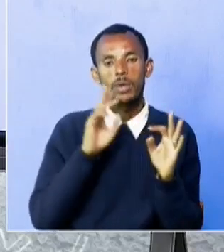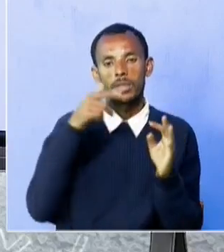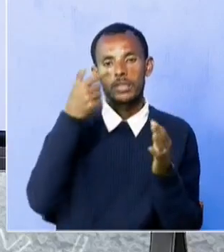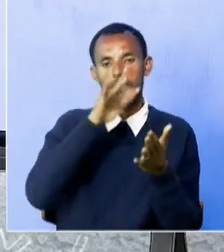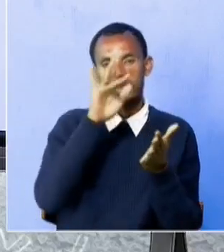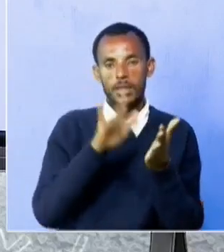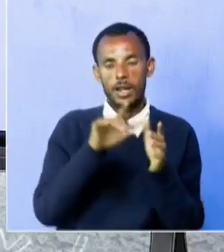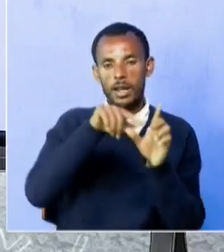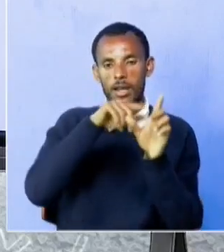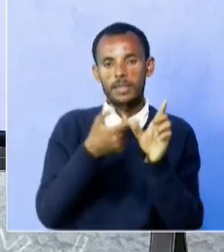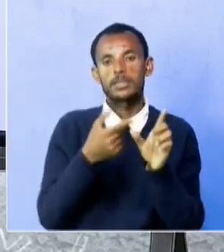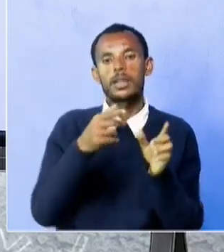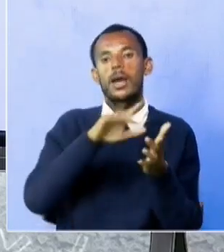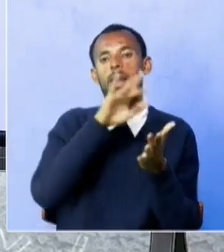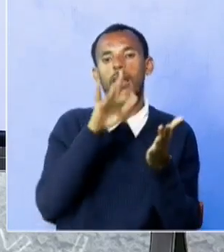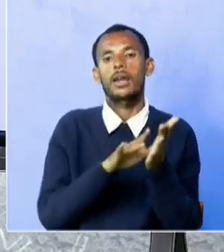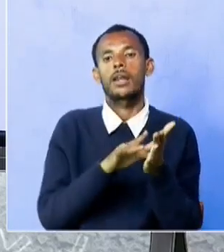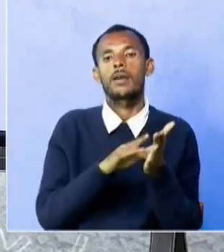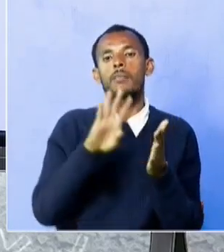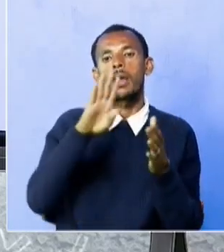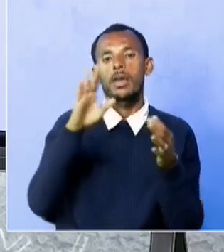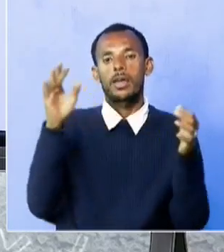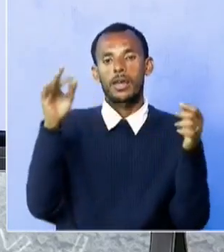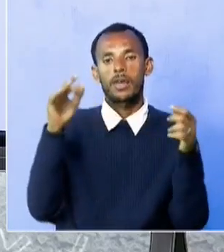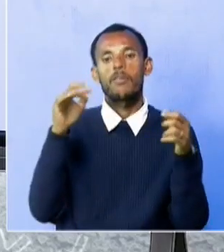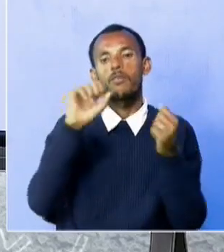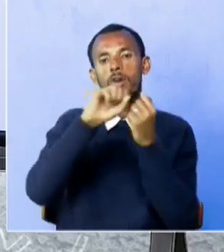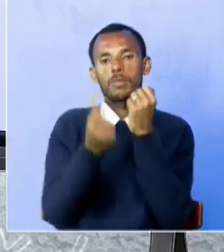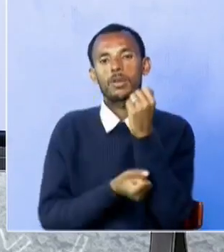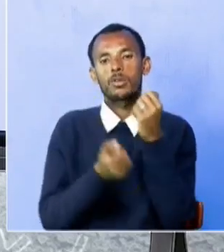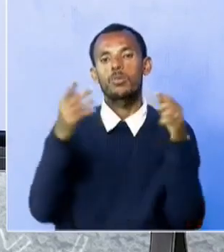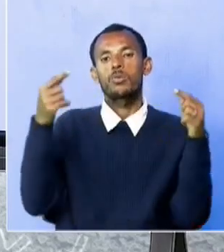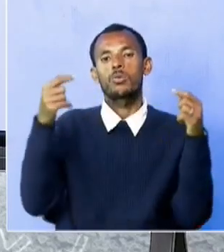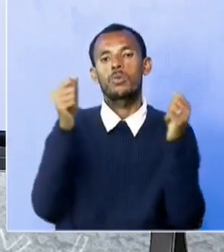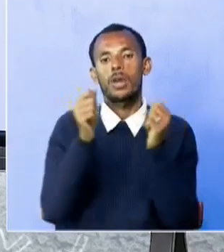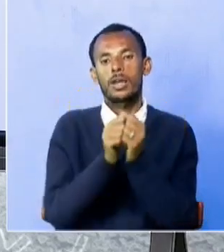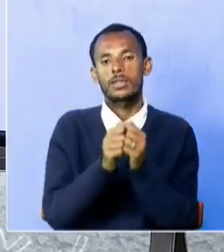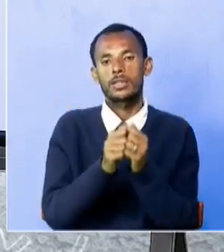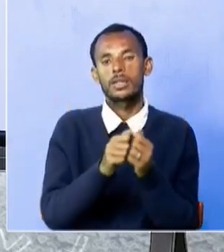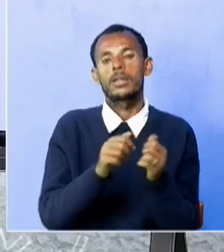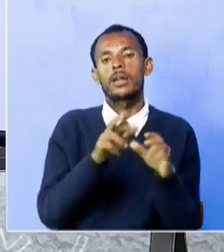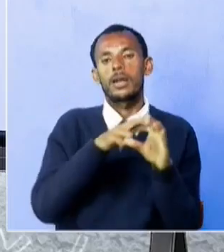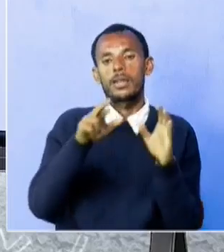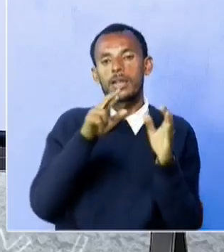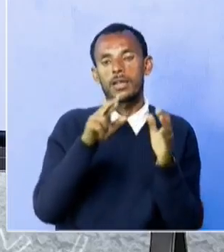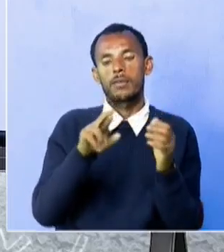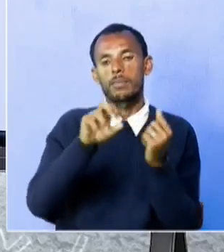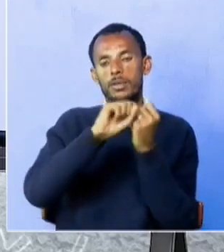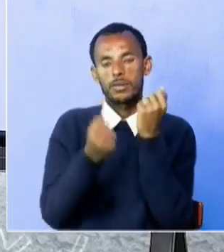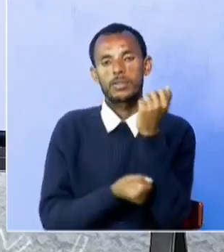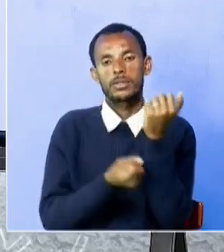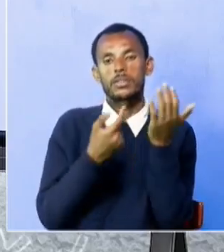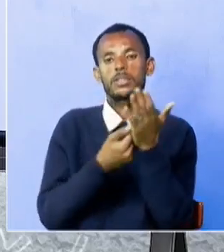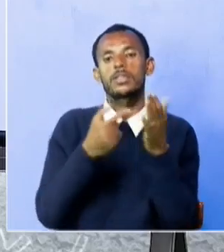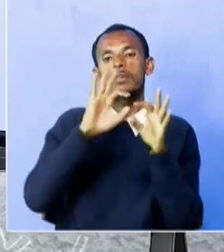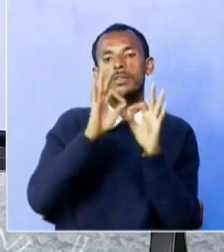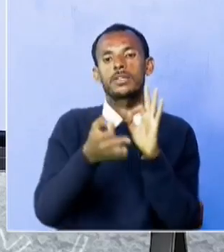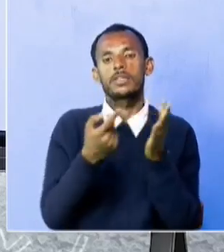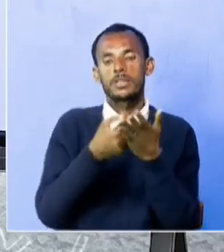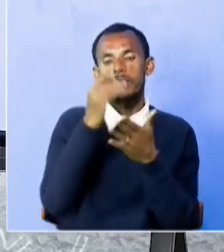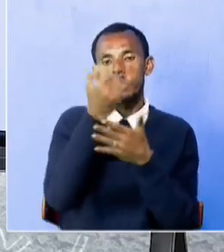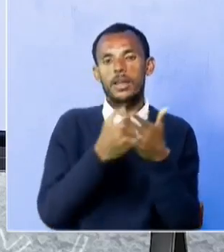central angle is an angle formed by two intersecting radii, right? So based on this definition, in this figure,